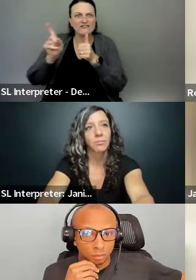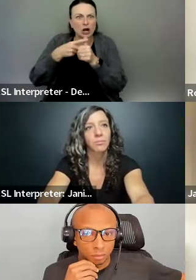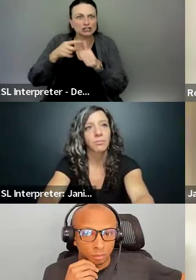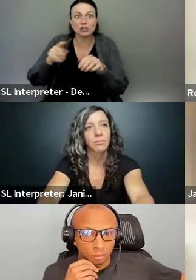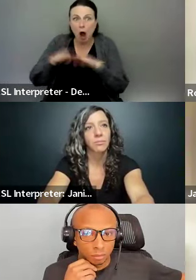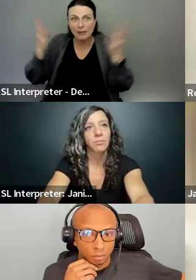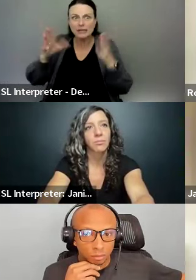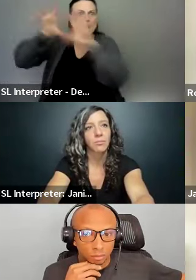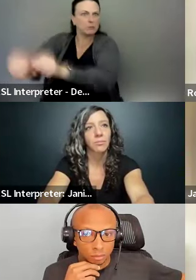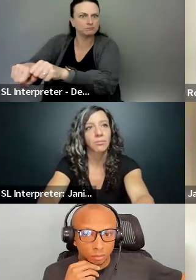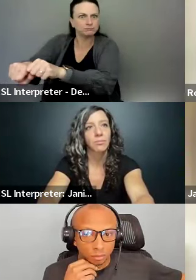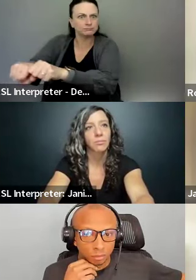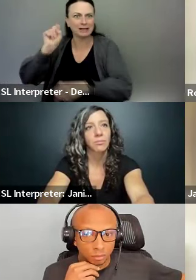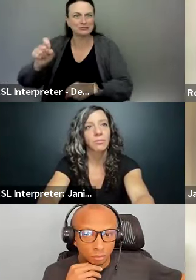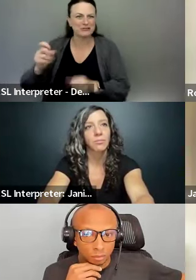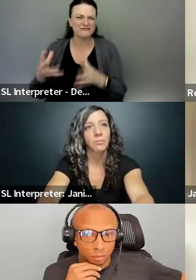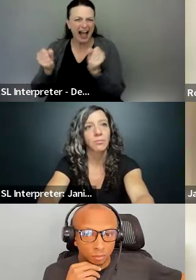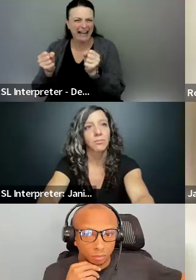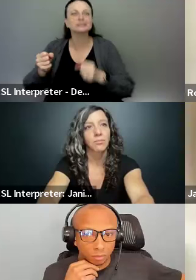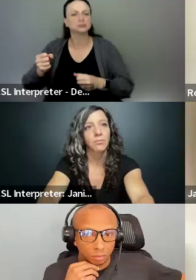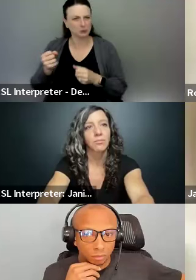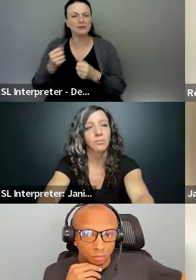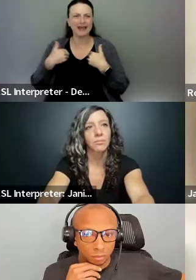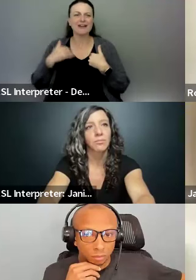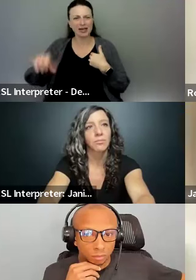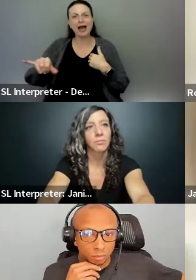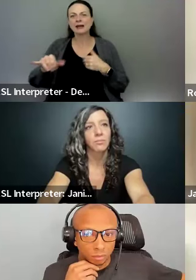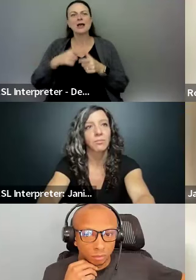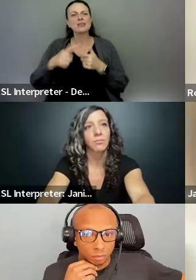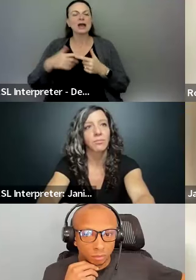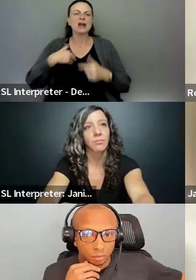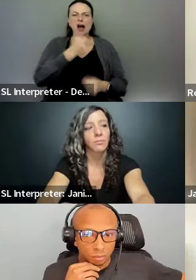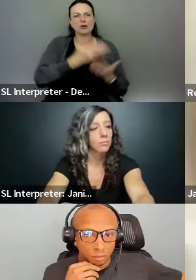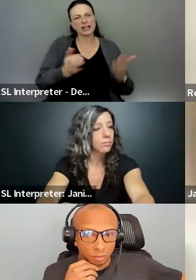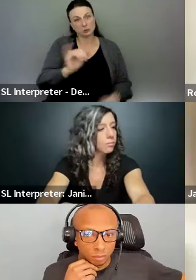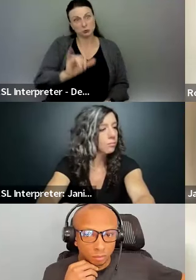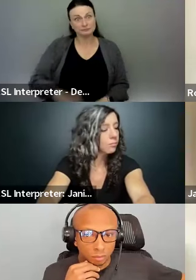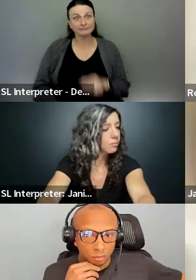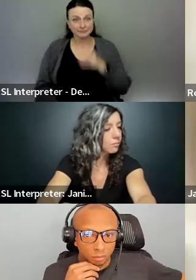as that's out, I'm just going to submit. And then so we can have that, and then we can do other things as well.